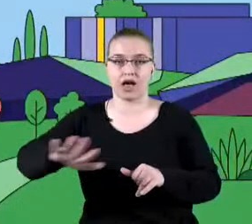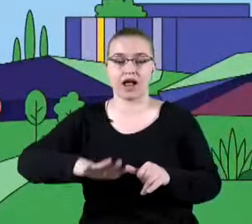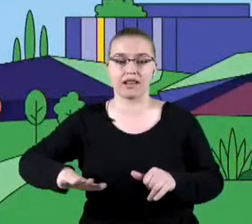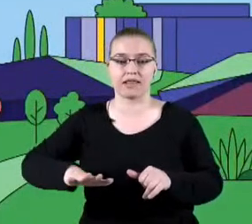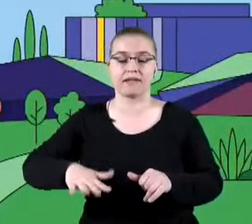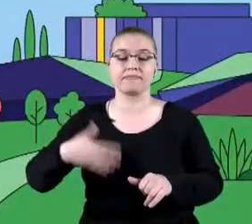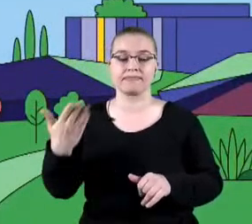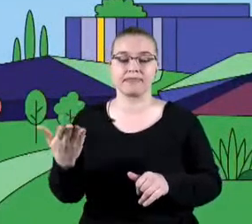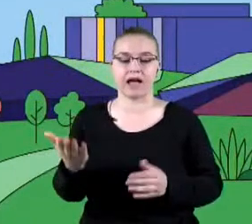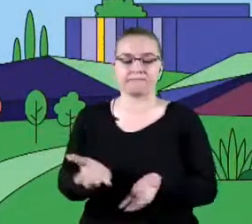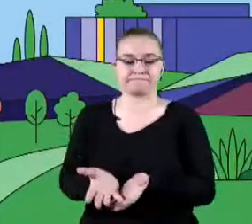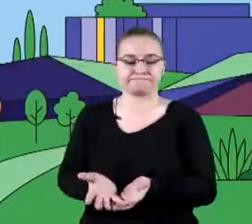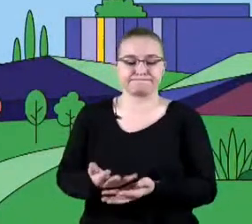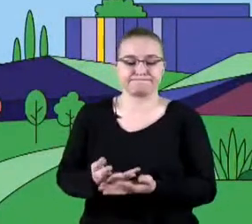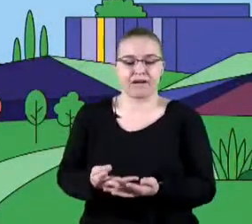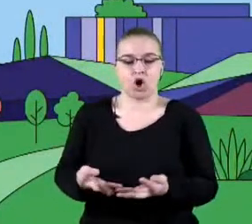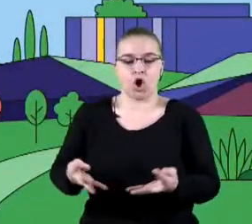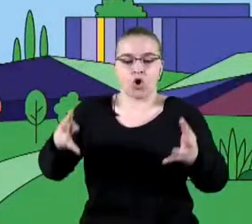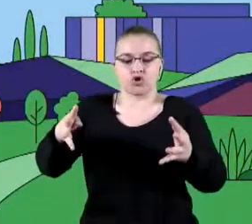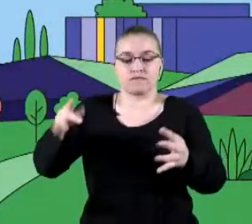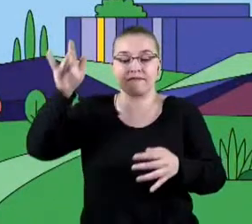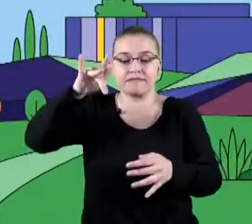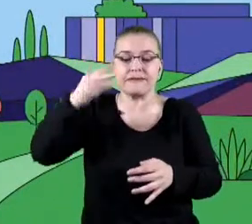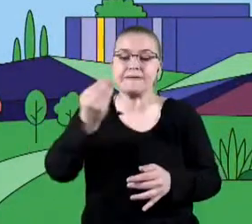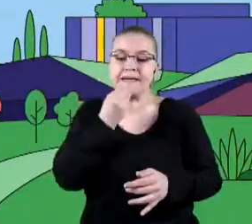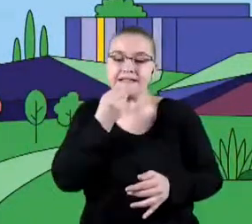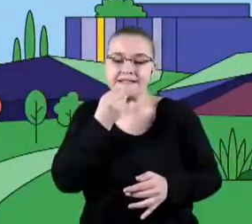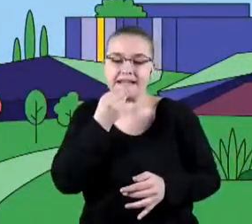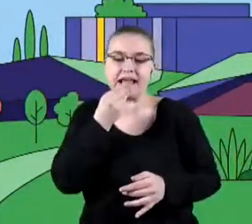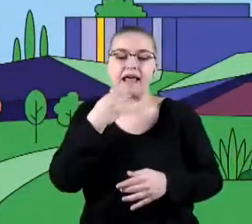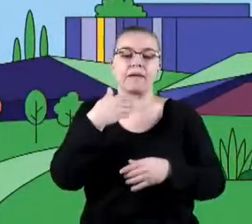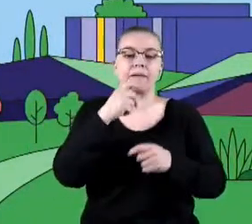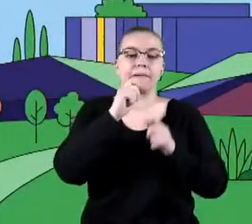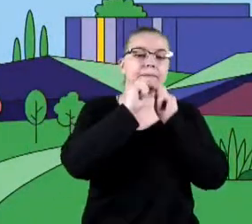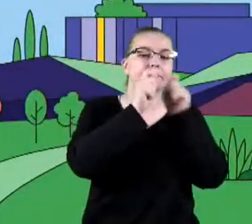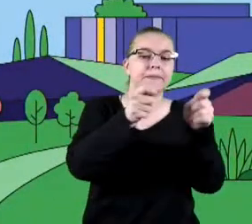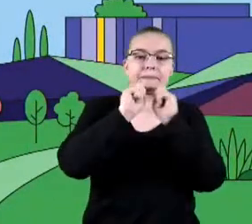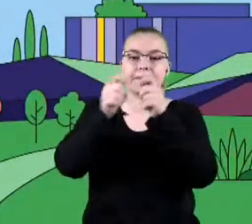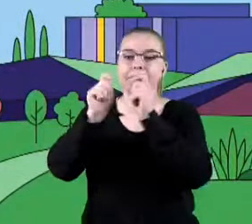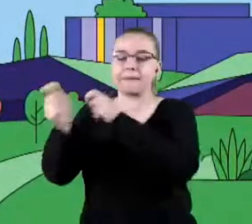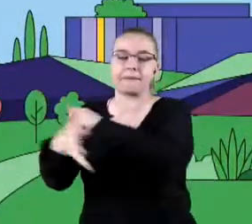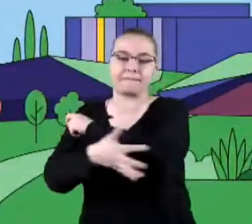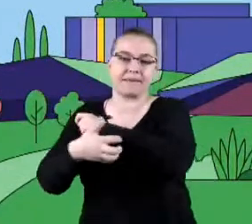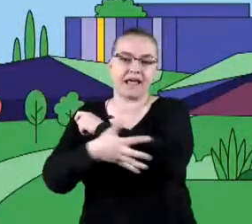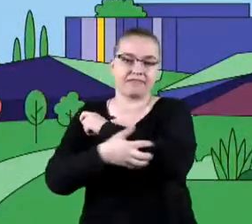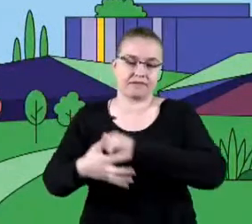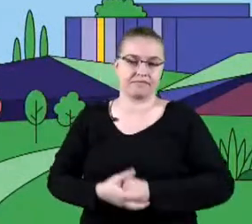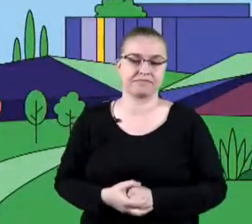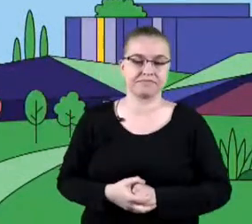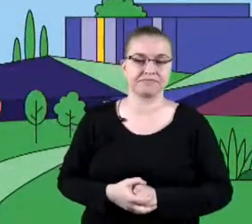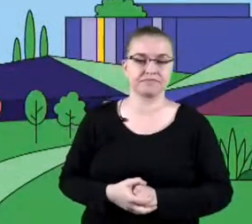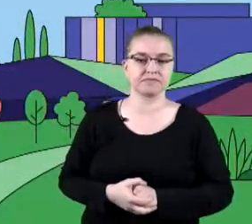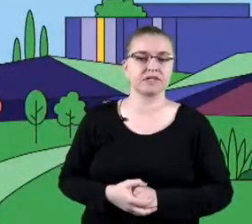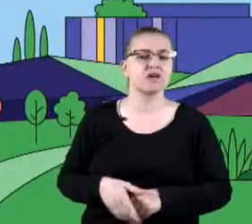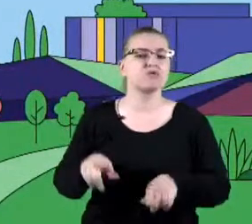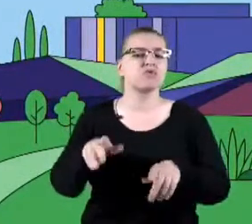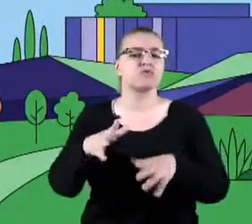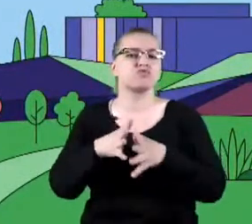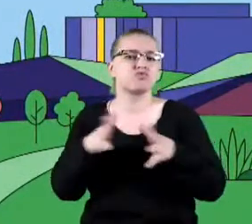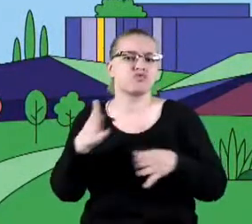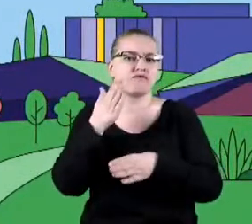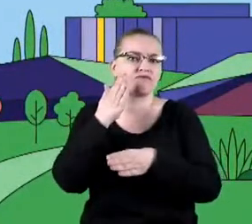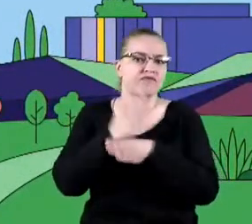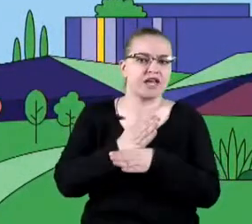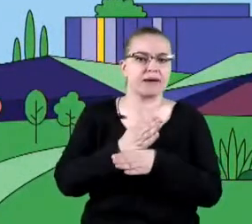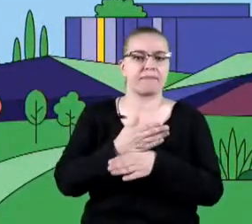society. And we received plenty of help from companies, from NGOs, from